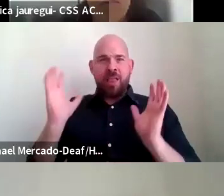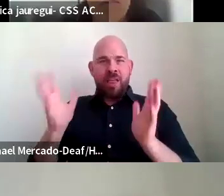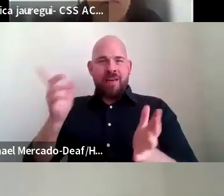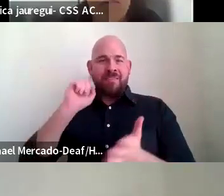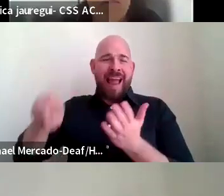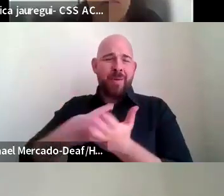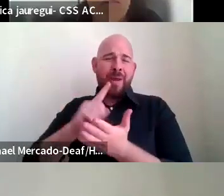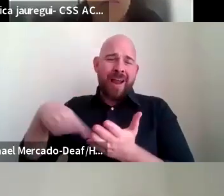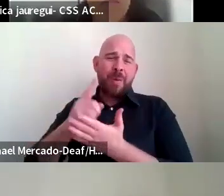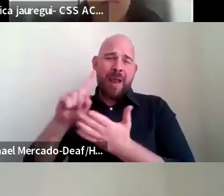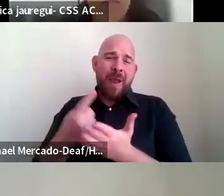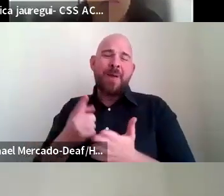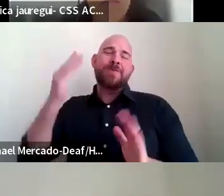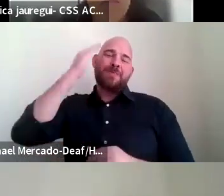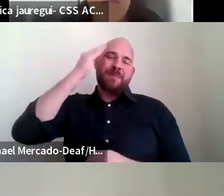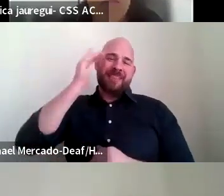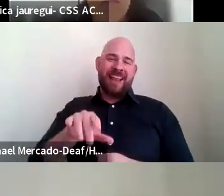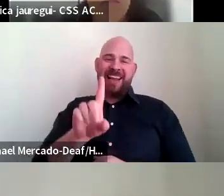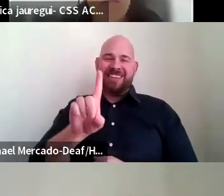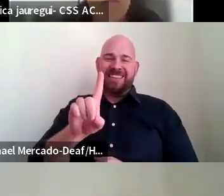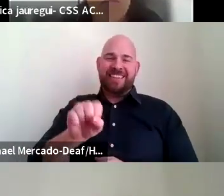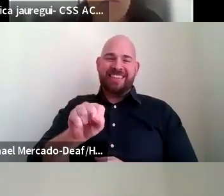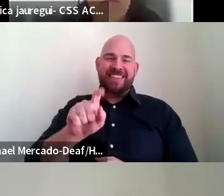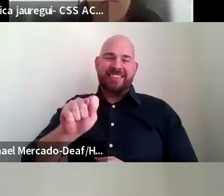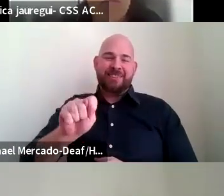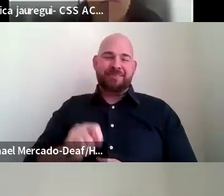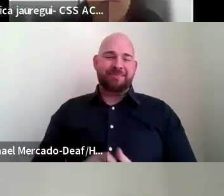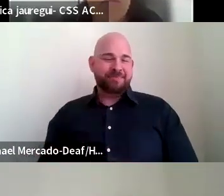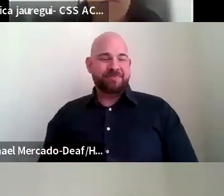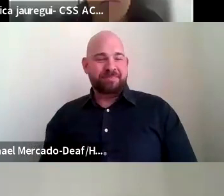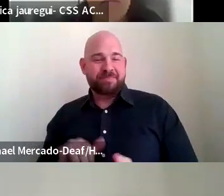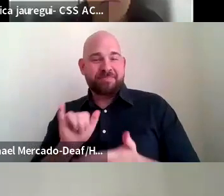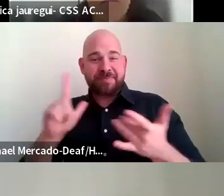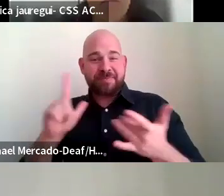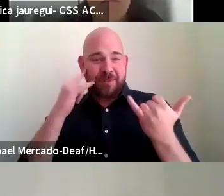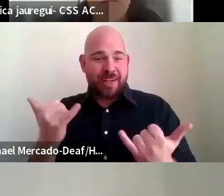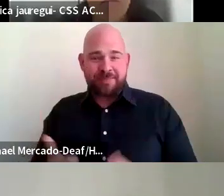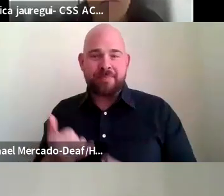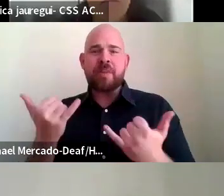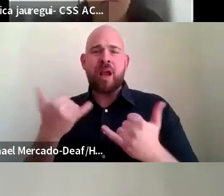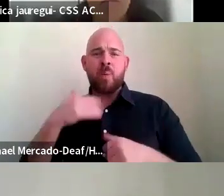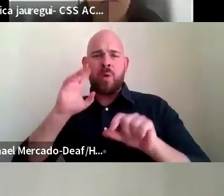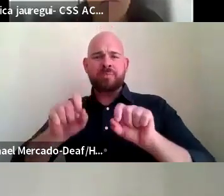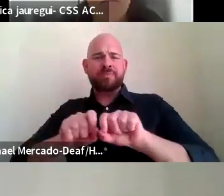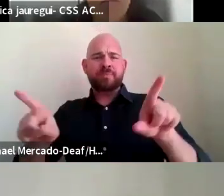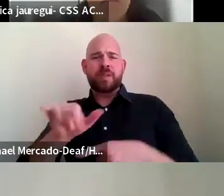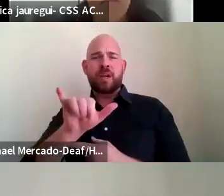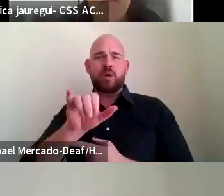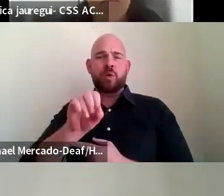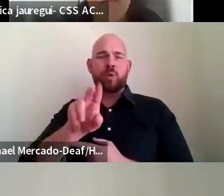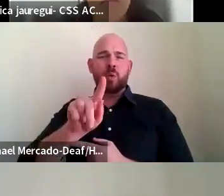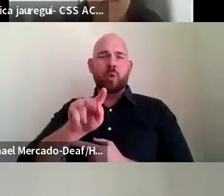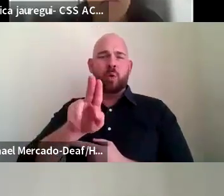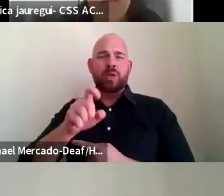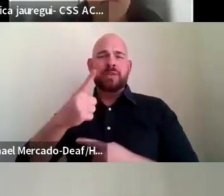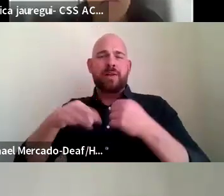thing. So sometimes you might be at a restaurant or at a bar and you see a group of deaf people and they're still there and they're still chatting and they're still carrying on, and